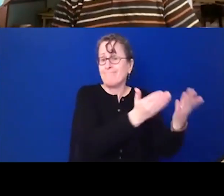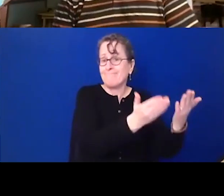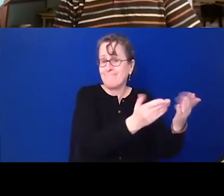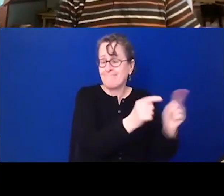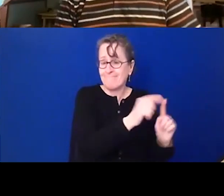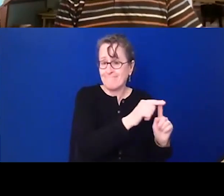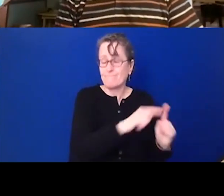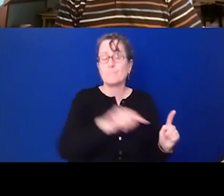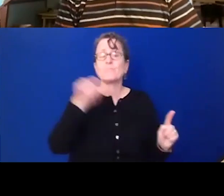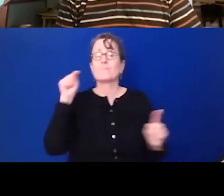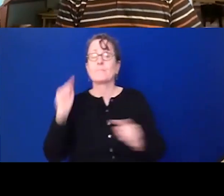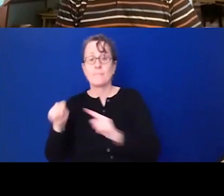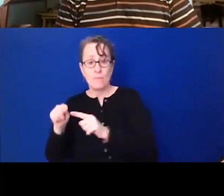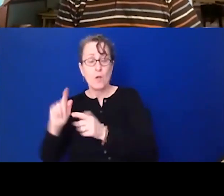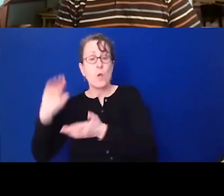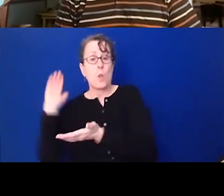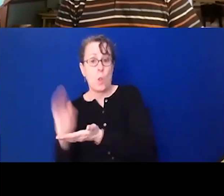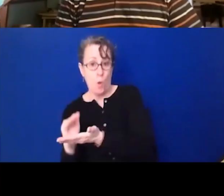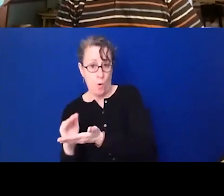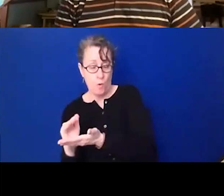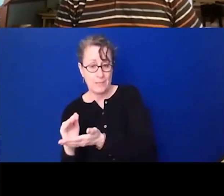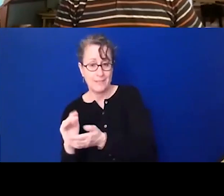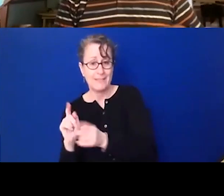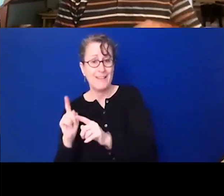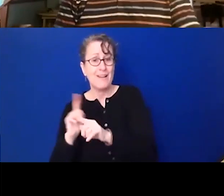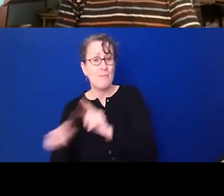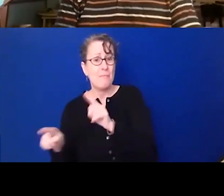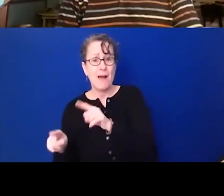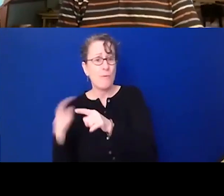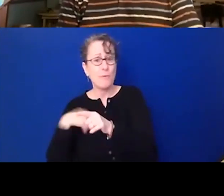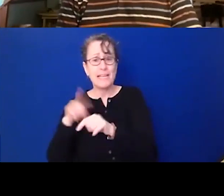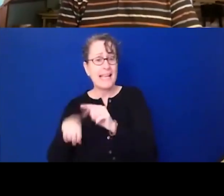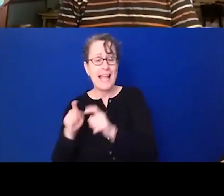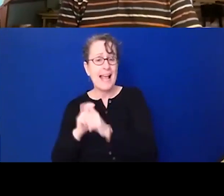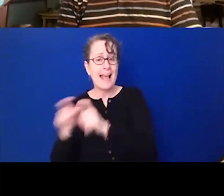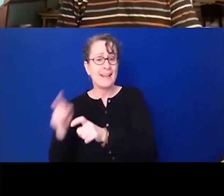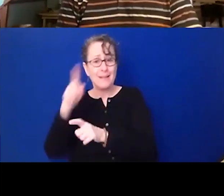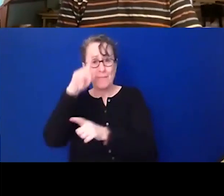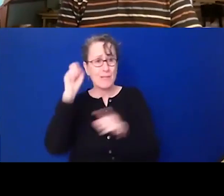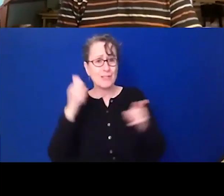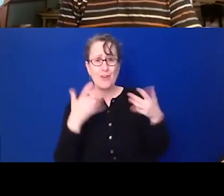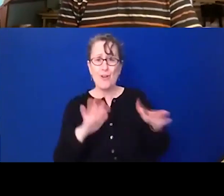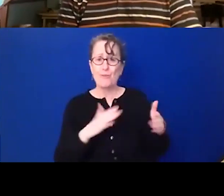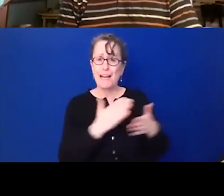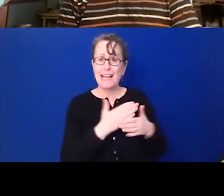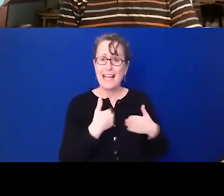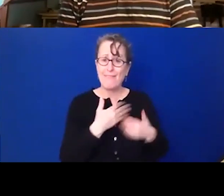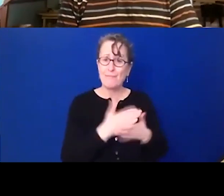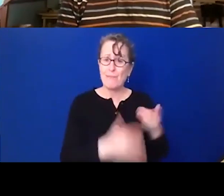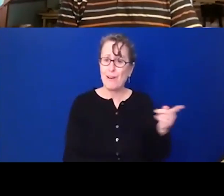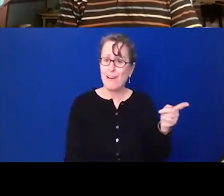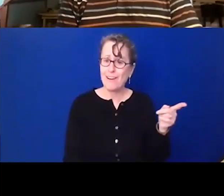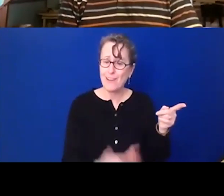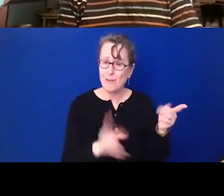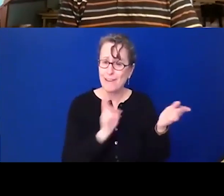smaller portion of work to the contractor who's out there working. And that's why we allowed the project to just move forward. It is getting constructed. This first